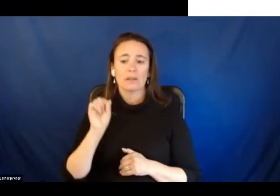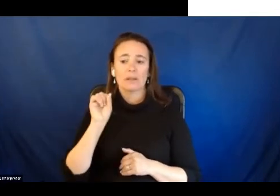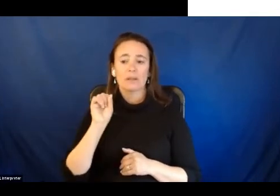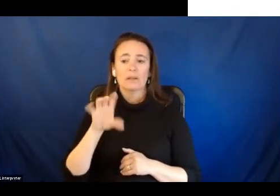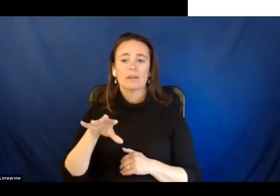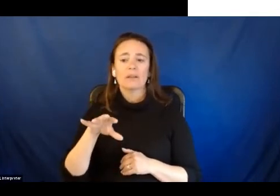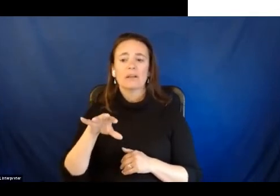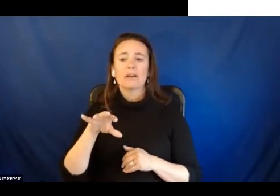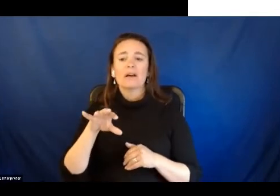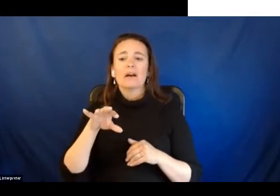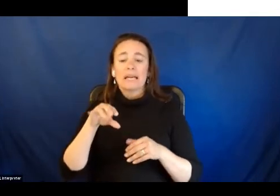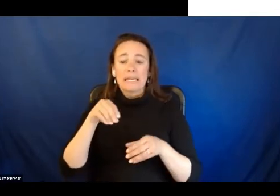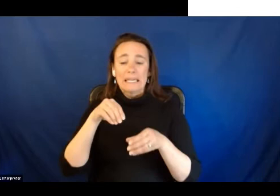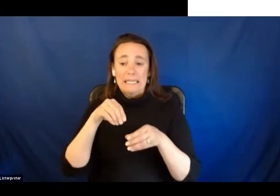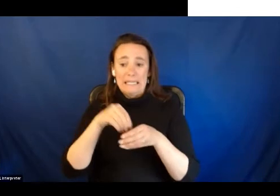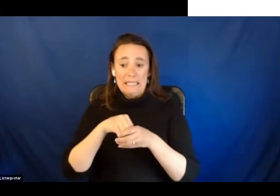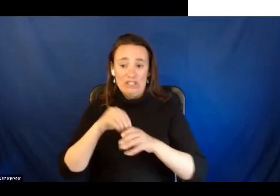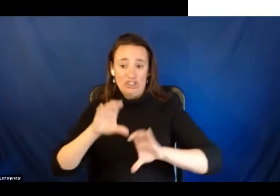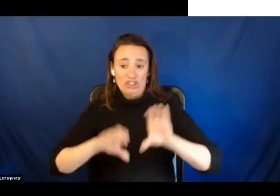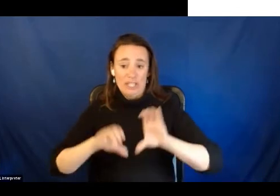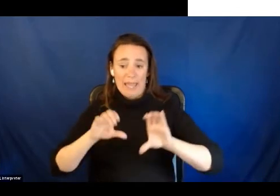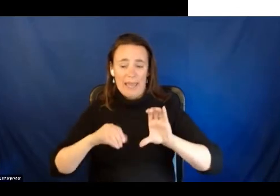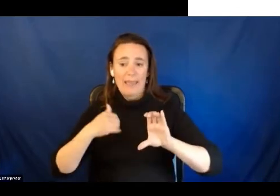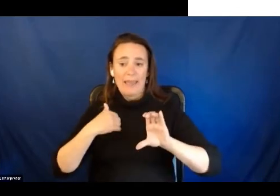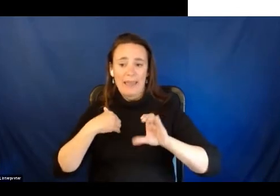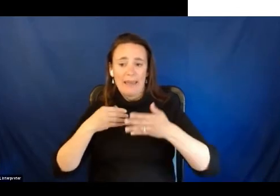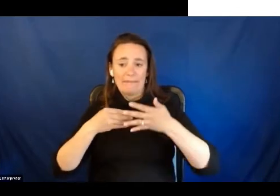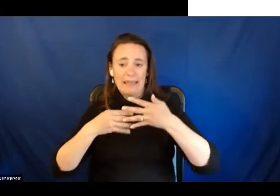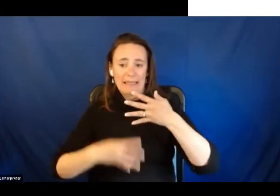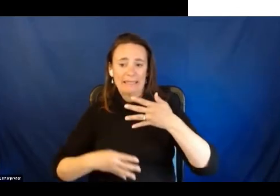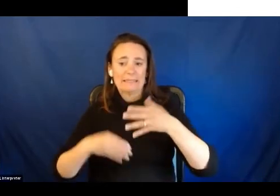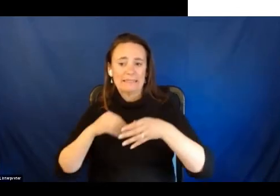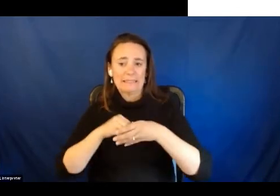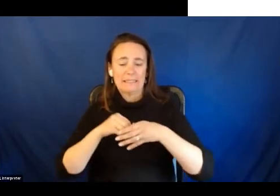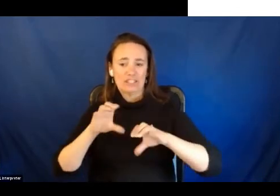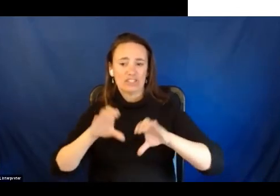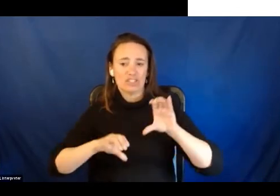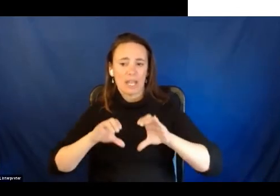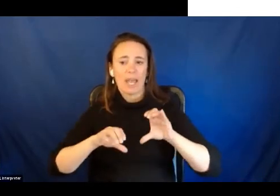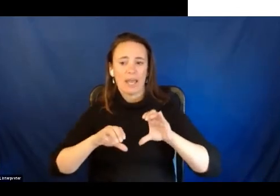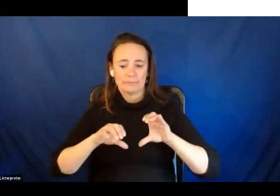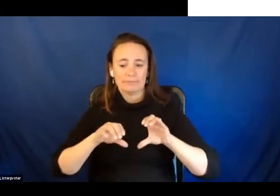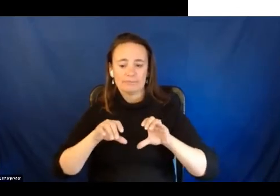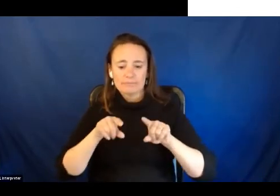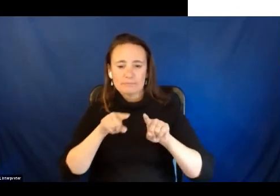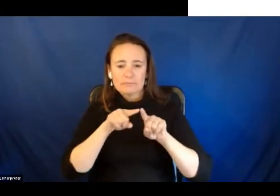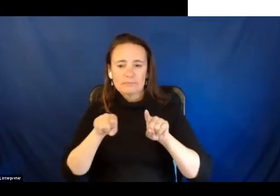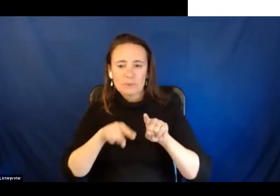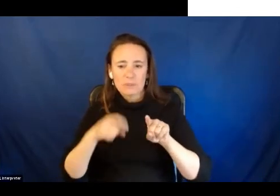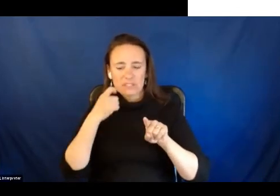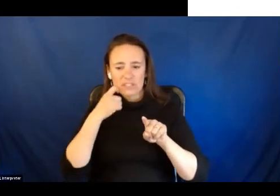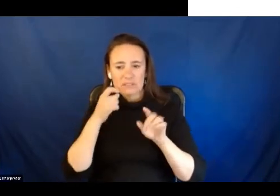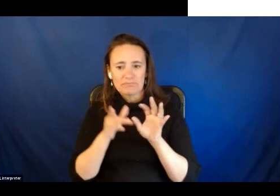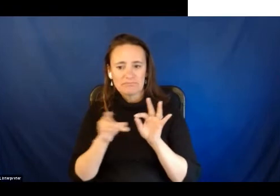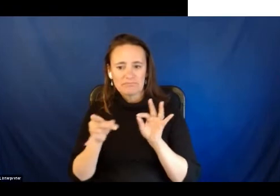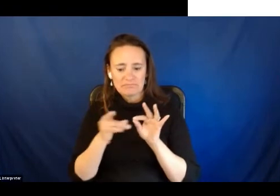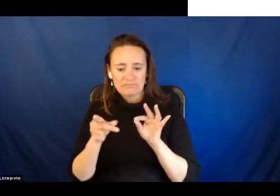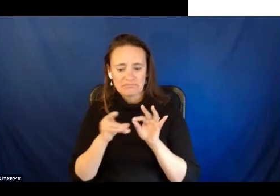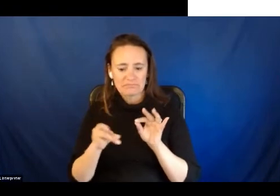dropped a list of all those different empathetic phrases that we went over in the chat. So you all have that for reference as well.